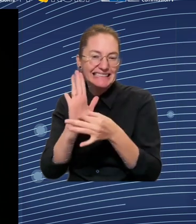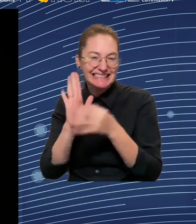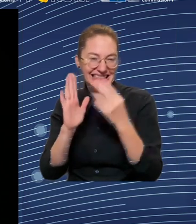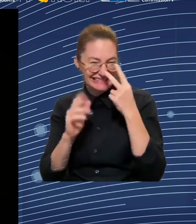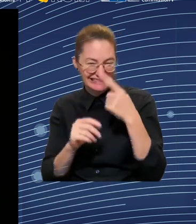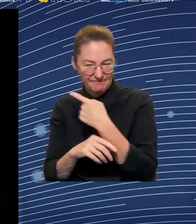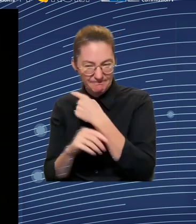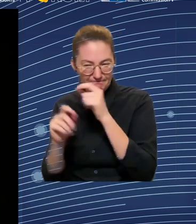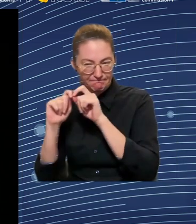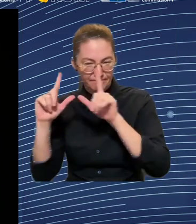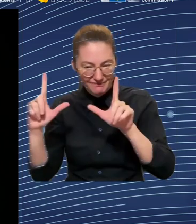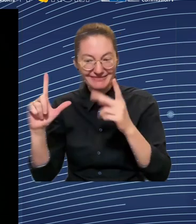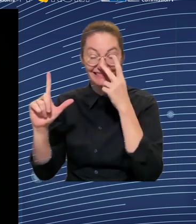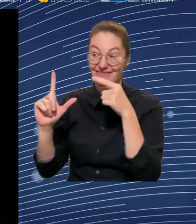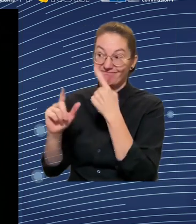the same.